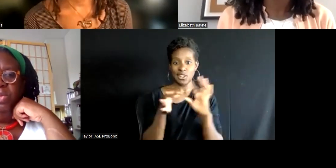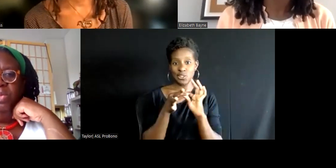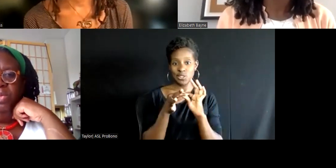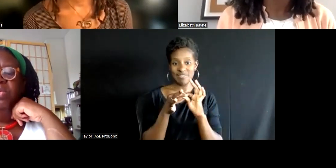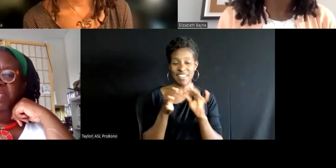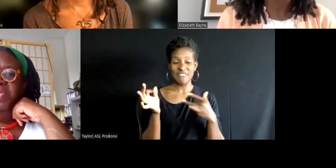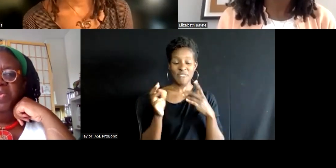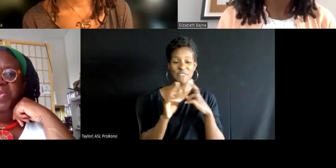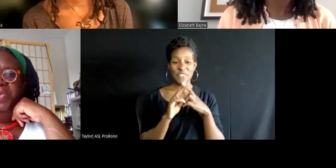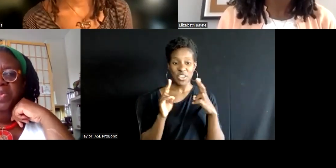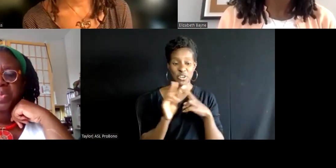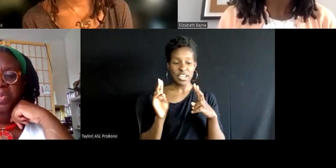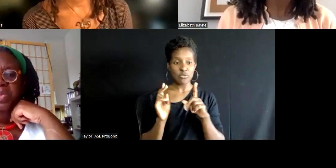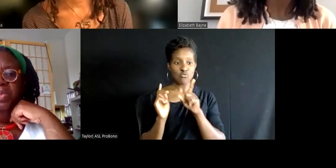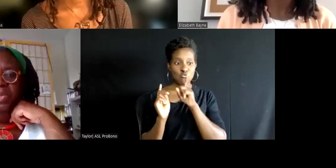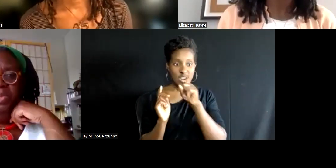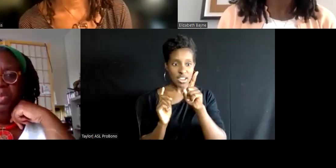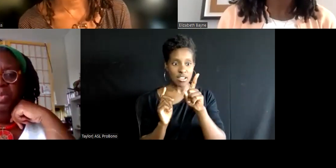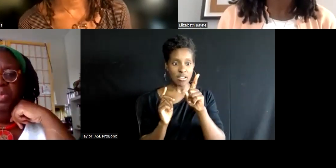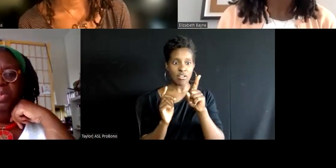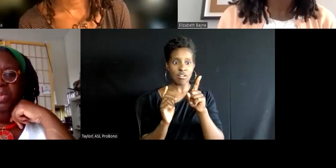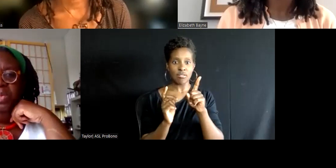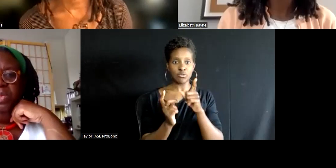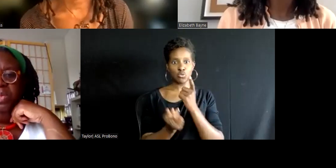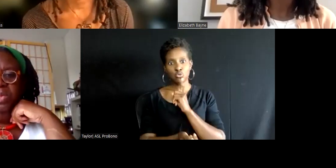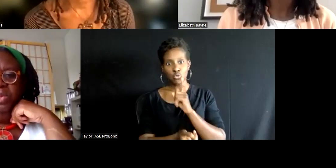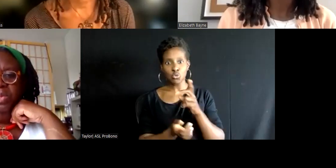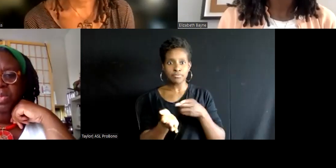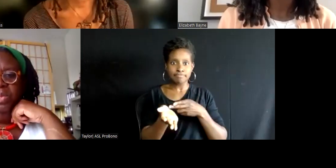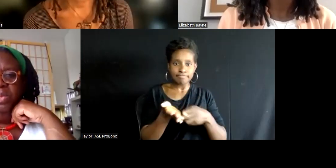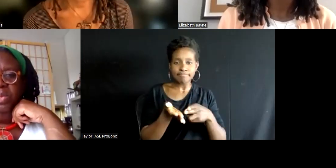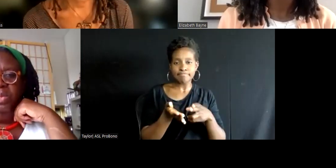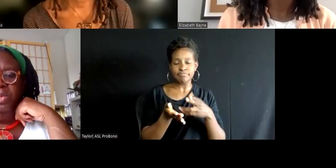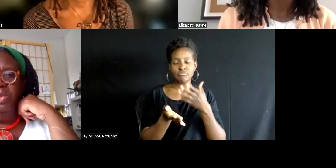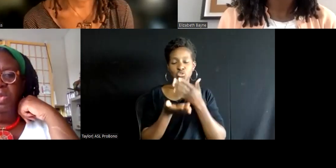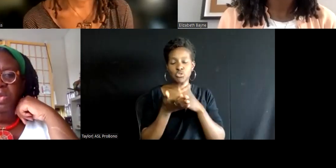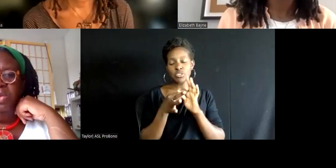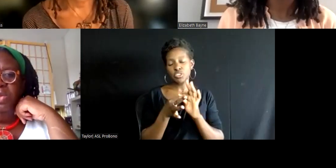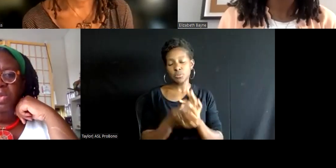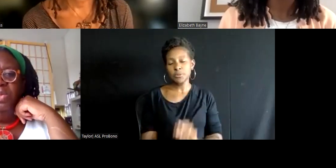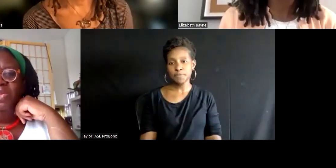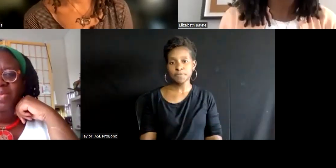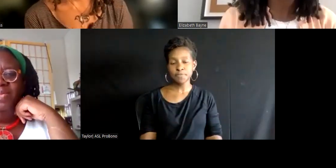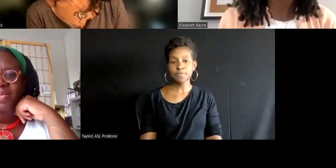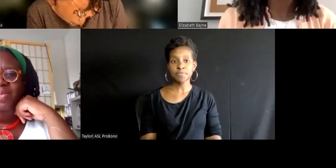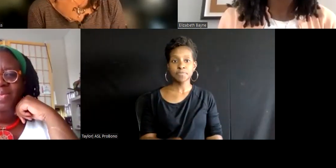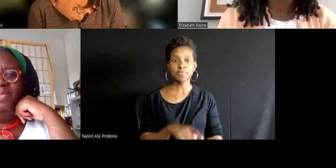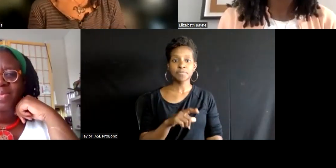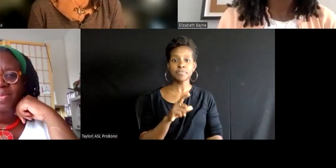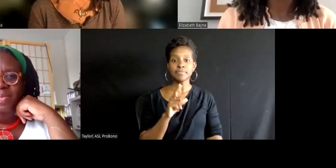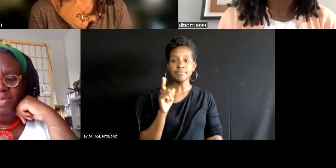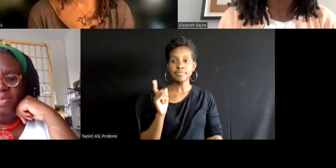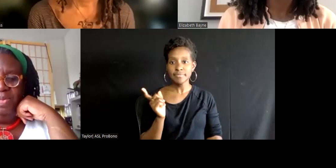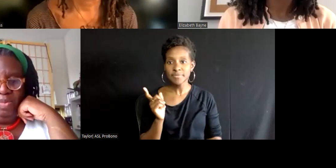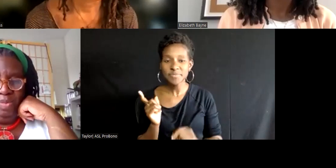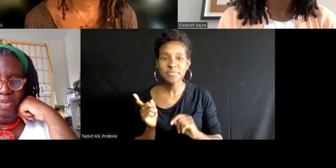and organic and real. Hey, you're Elizabeth, you're mentioning characters that we didn't see in your clip. And I want